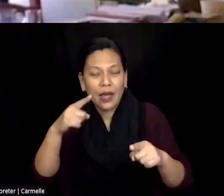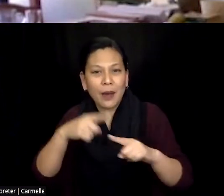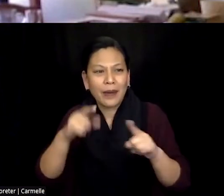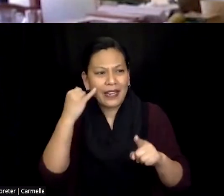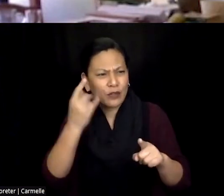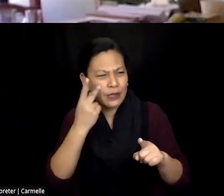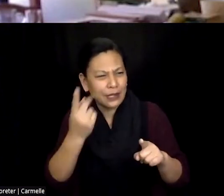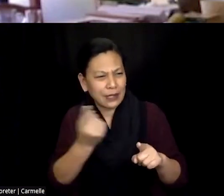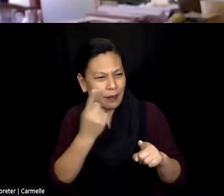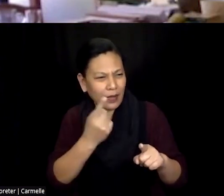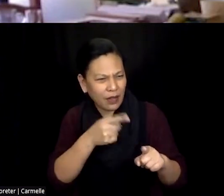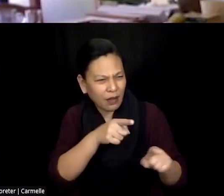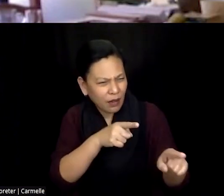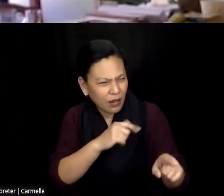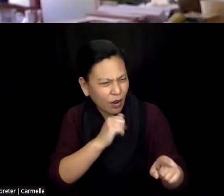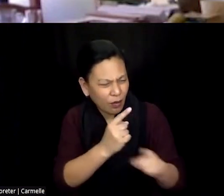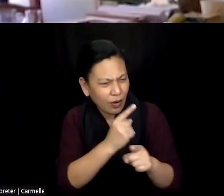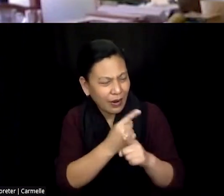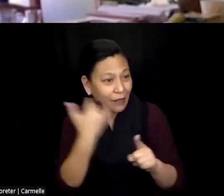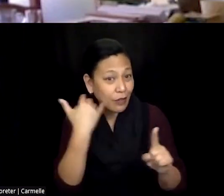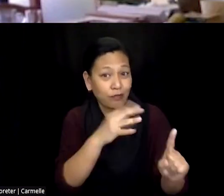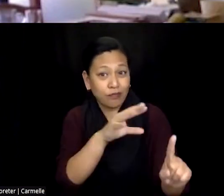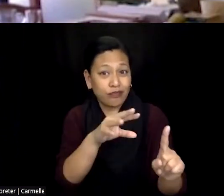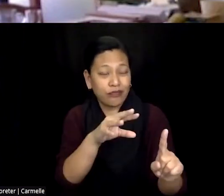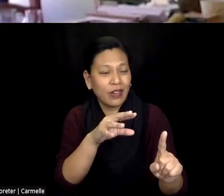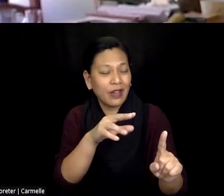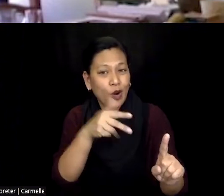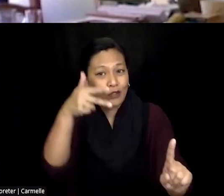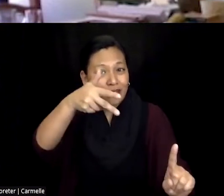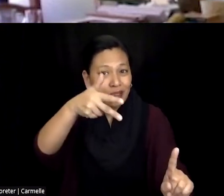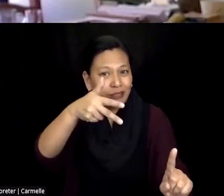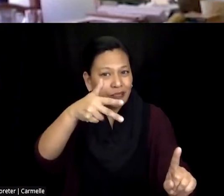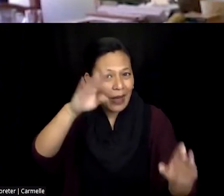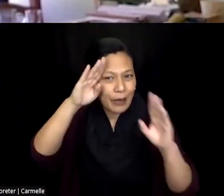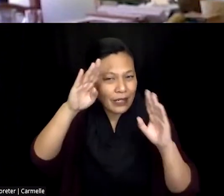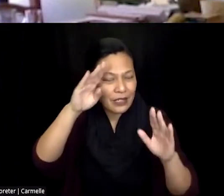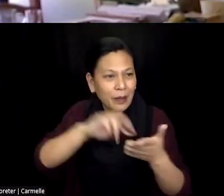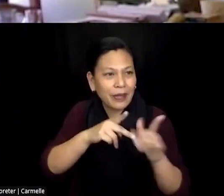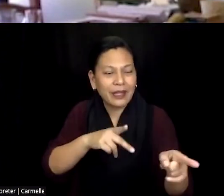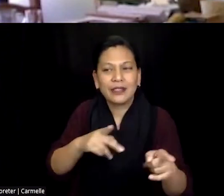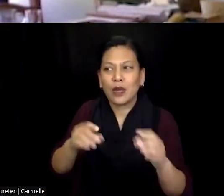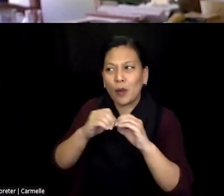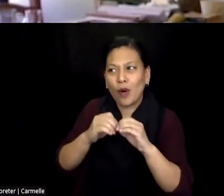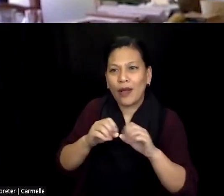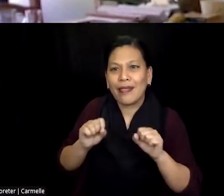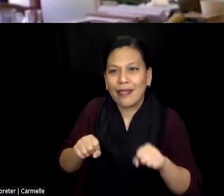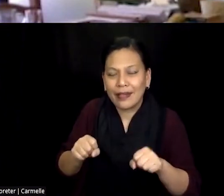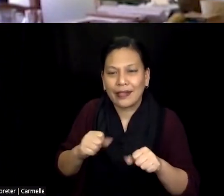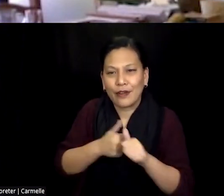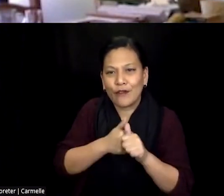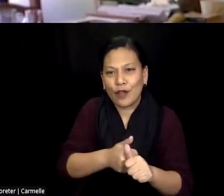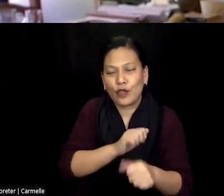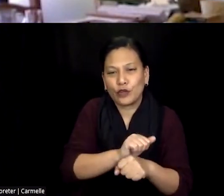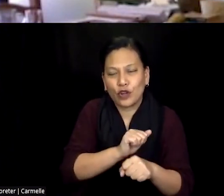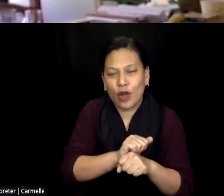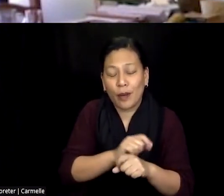light on something, immediately people start doing their jobs and being much more altruistic to the film. So I don't know.